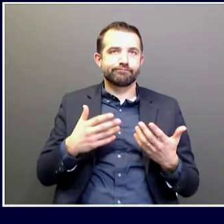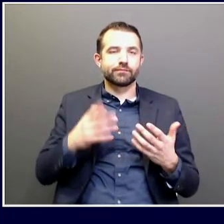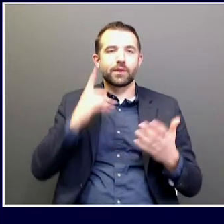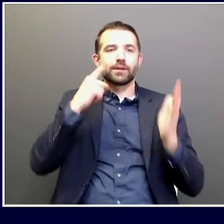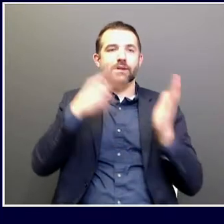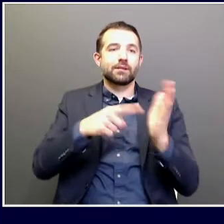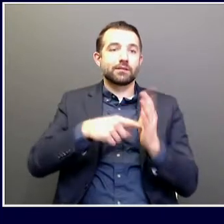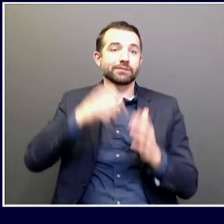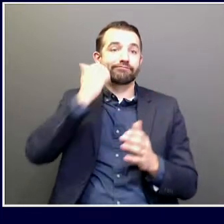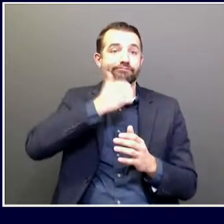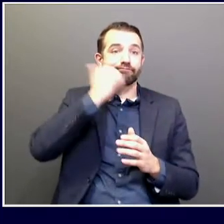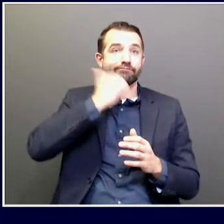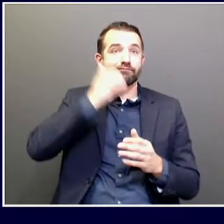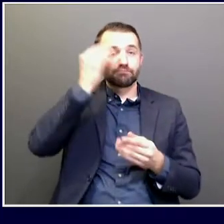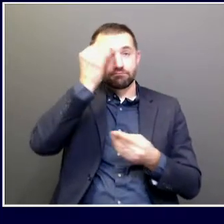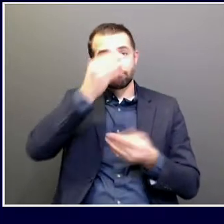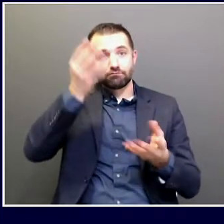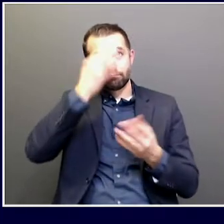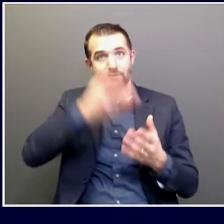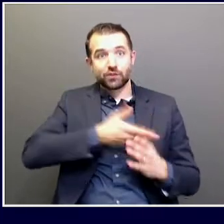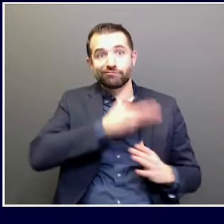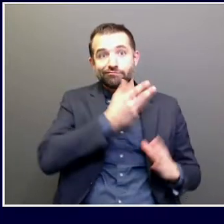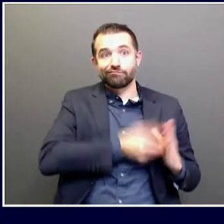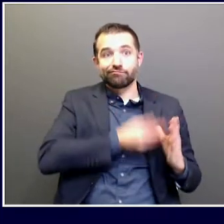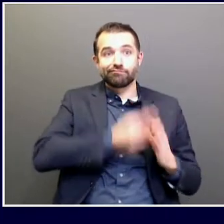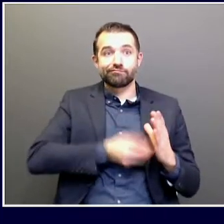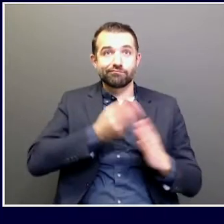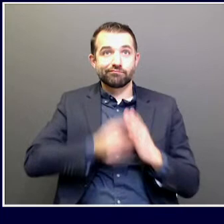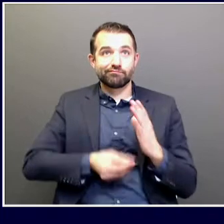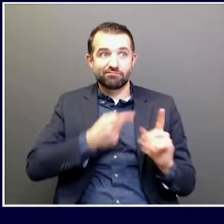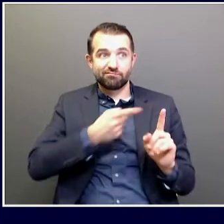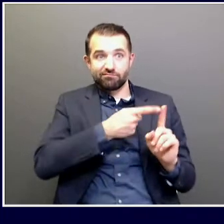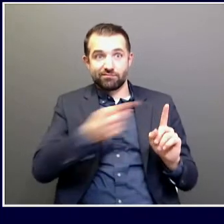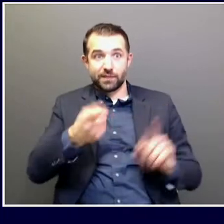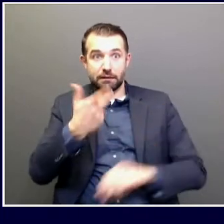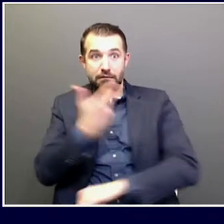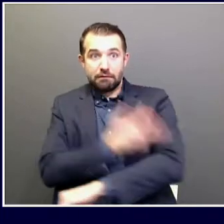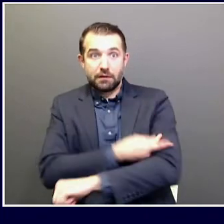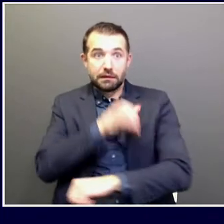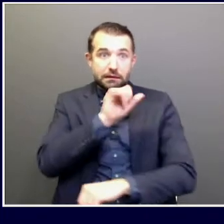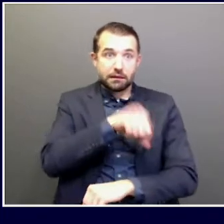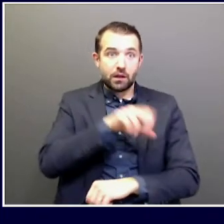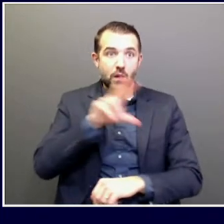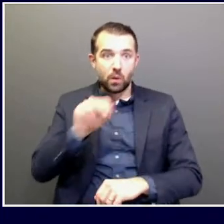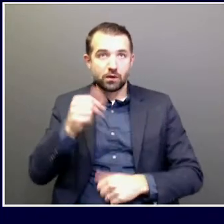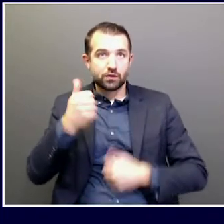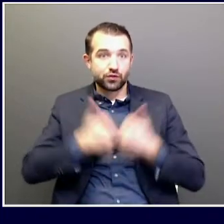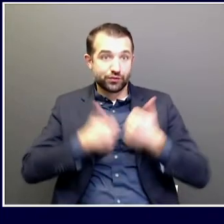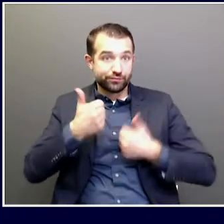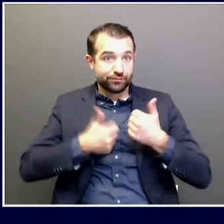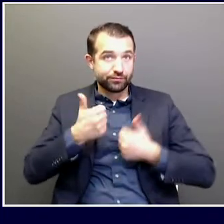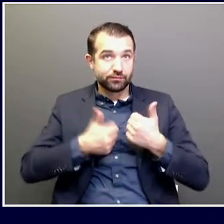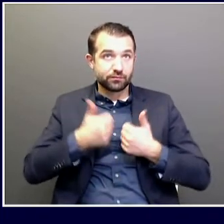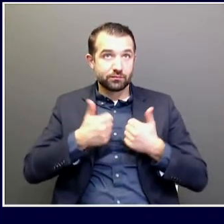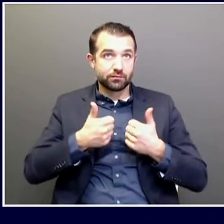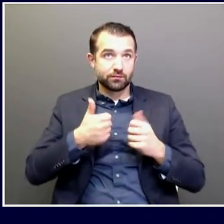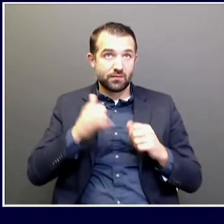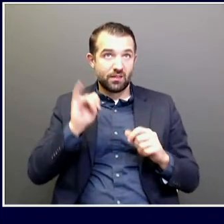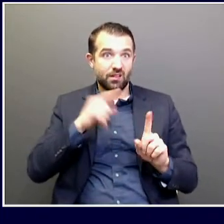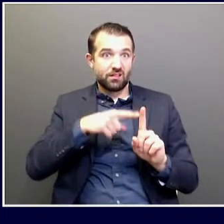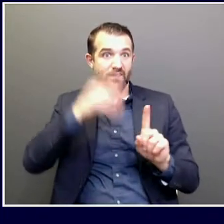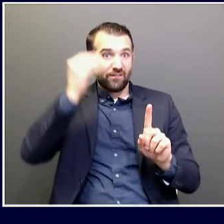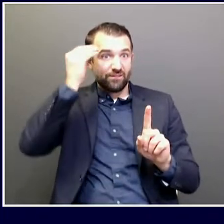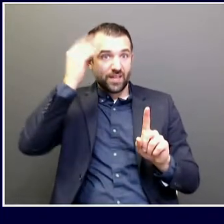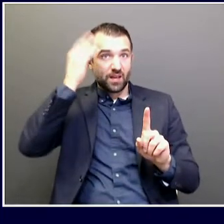away from COVID, the vaccination status of those people, and in addition to that, more regular, like hard